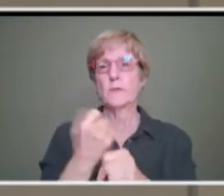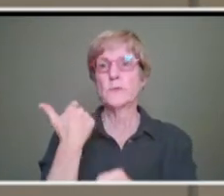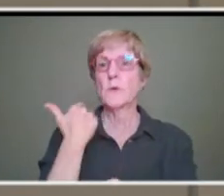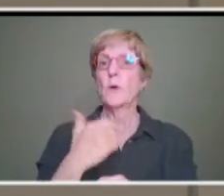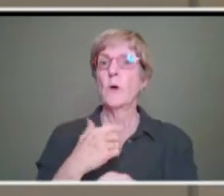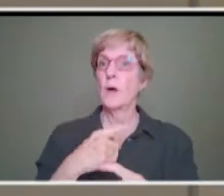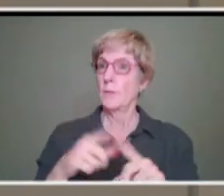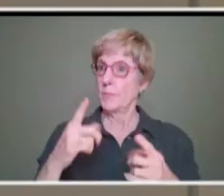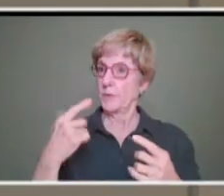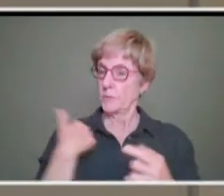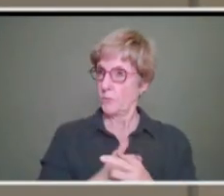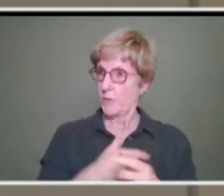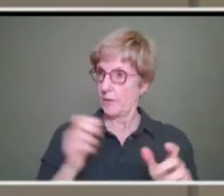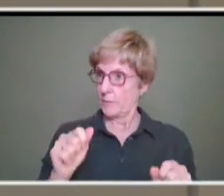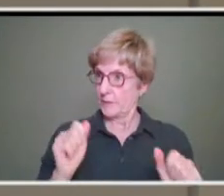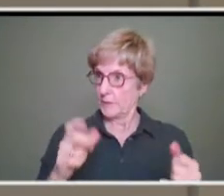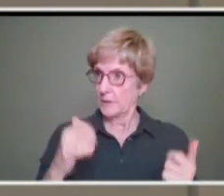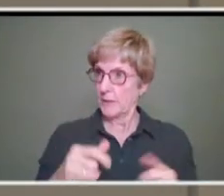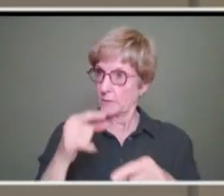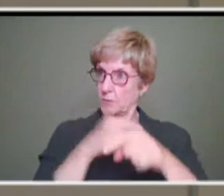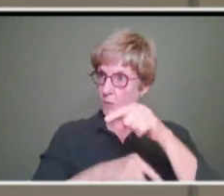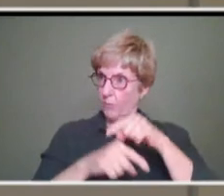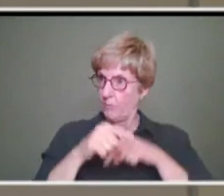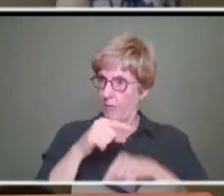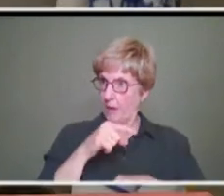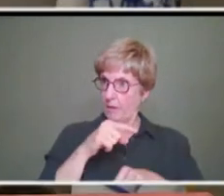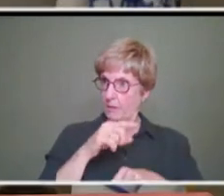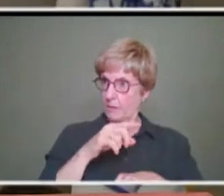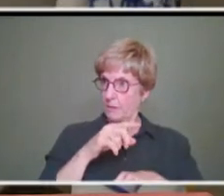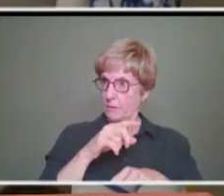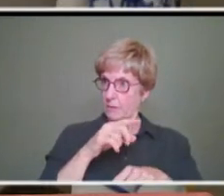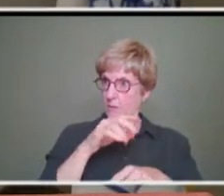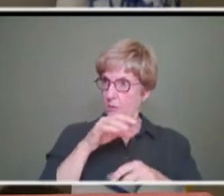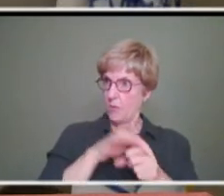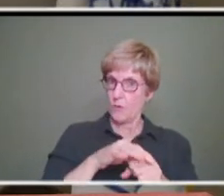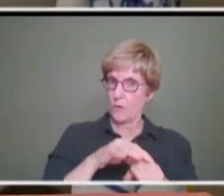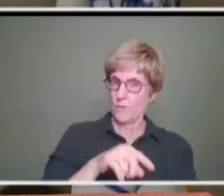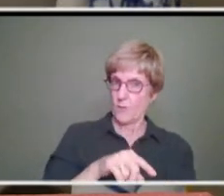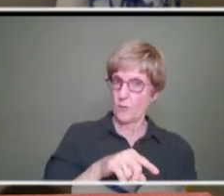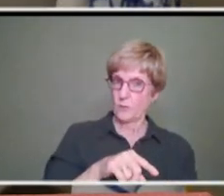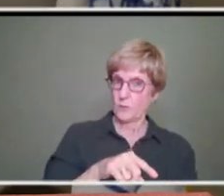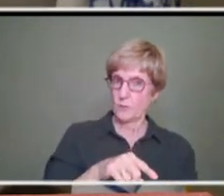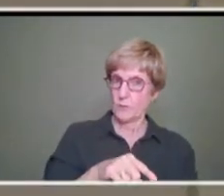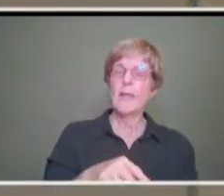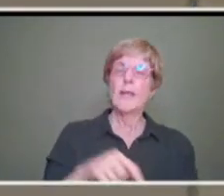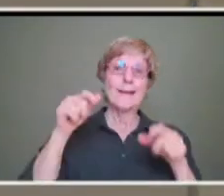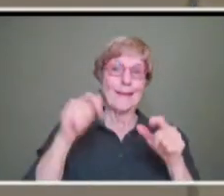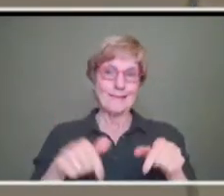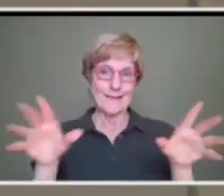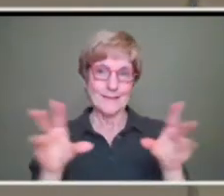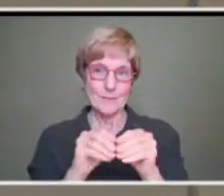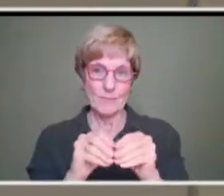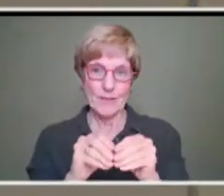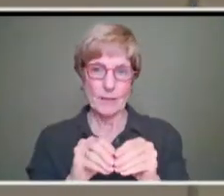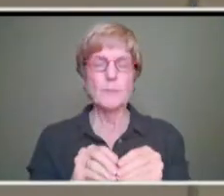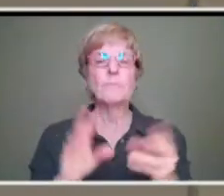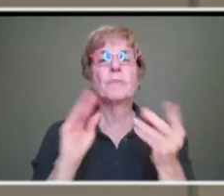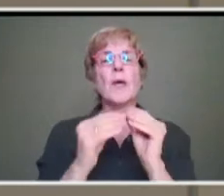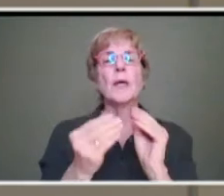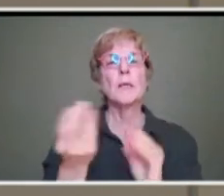president to go back on a boat in the same meeting in this meeting because for item number